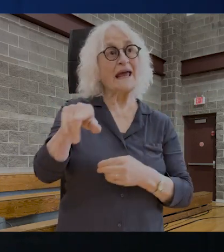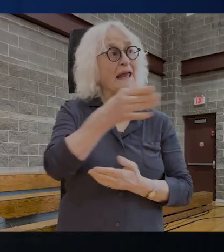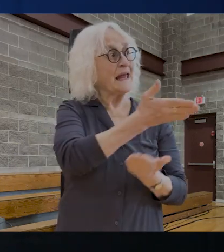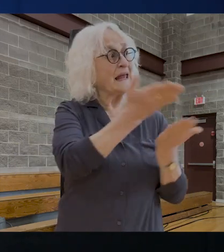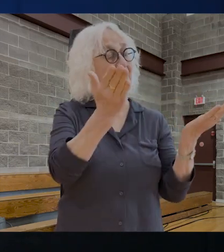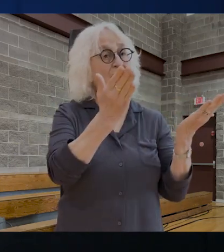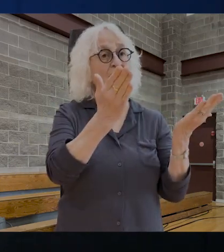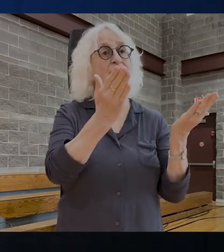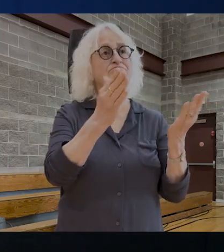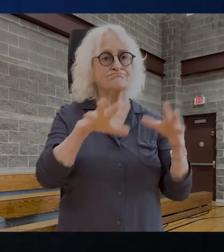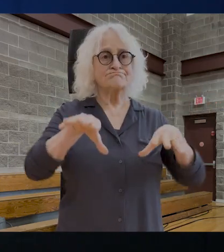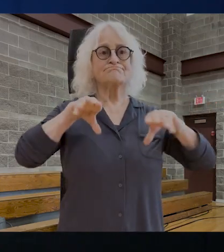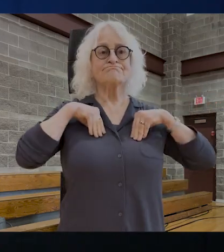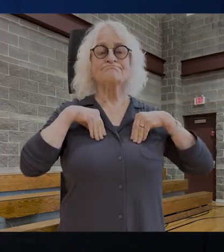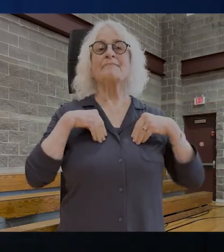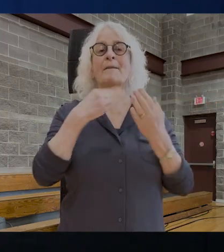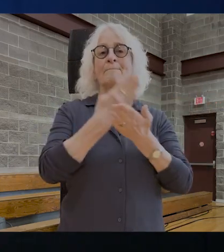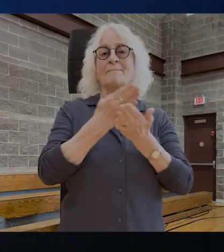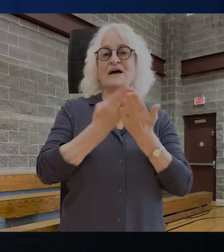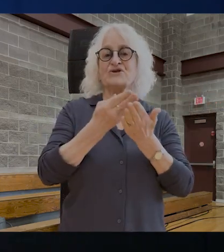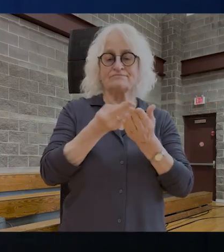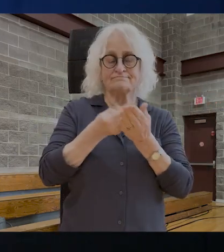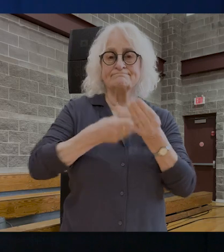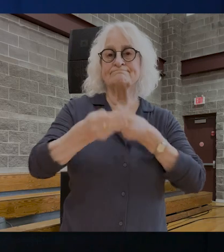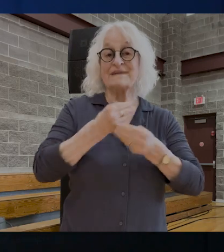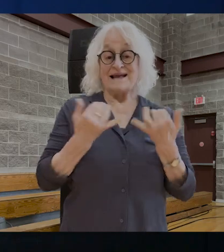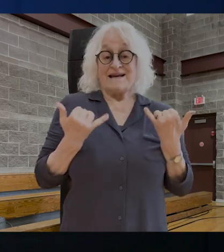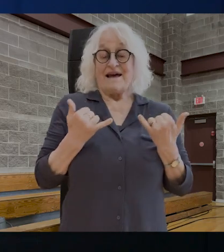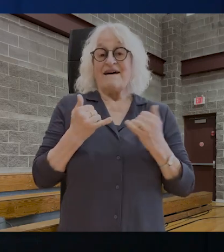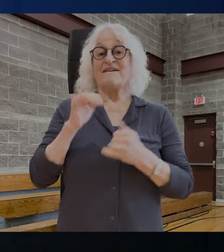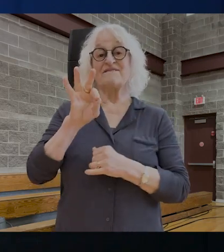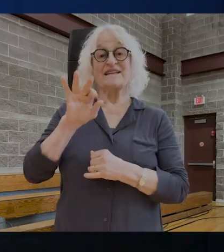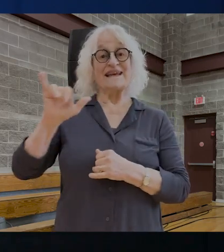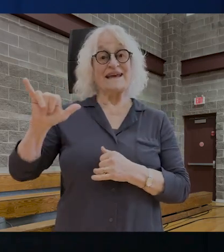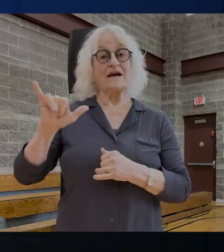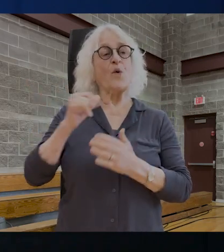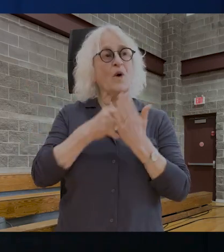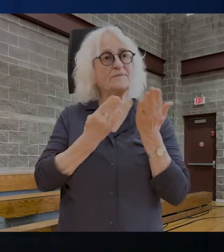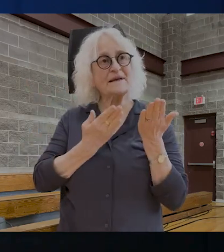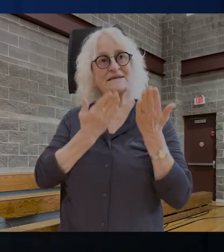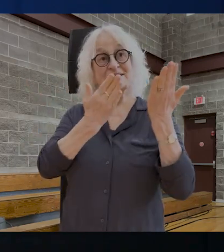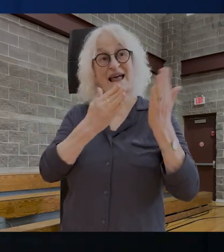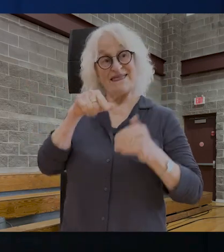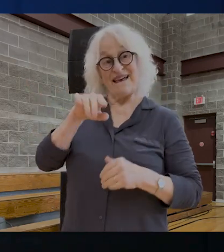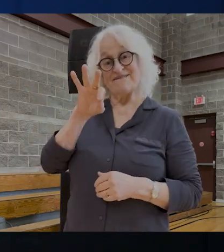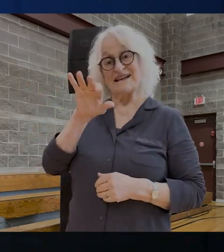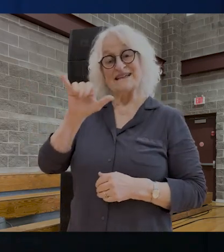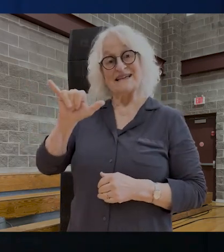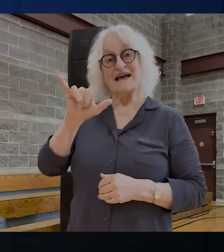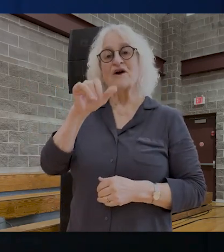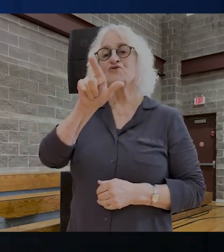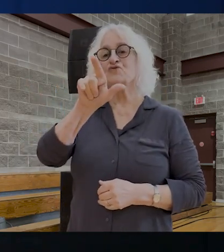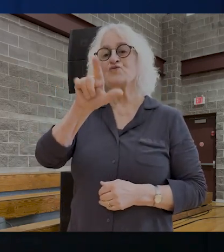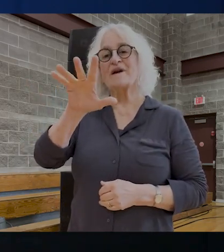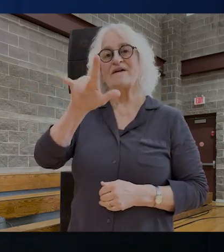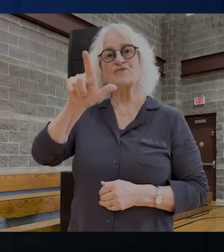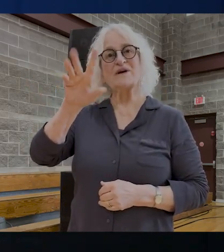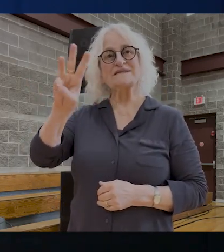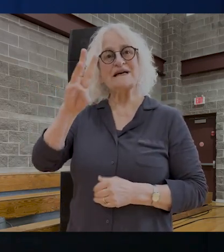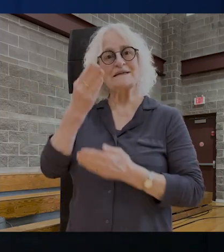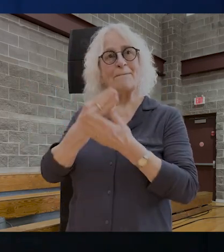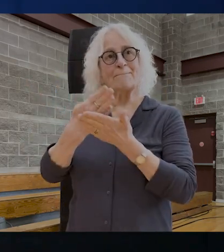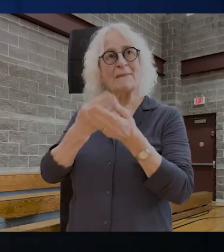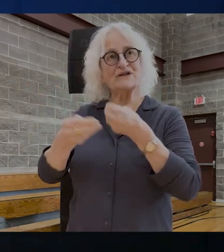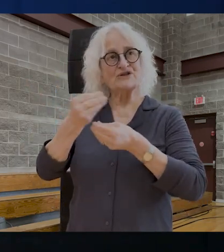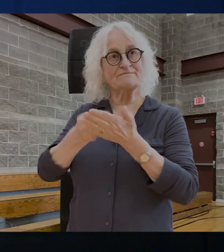our adopted budget in our current fiscal year and what is being submitted in the fiscal year 25-26